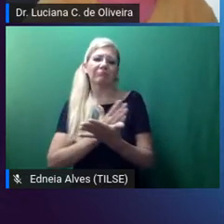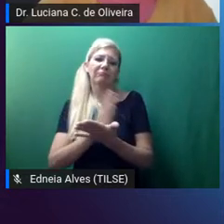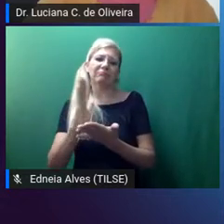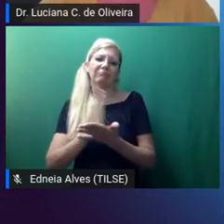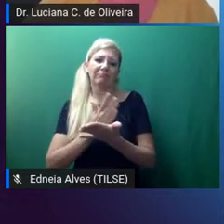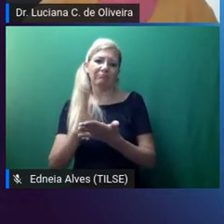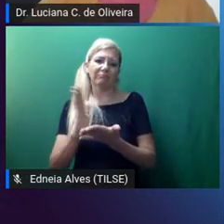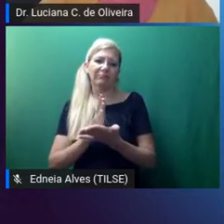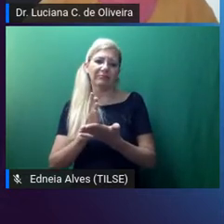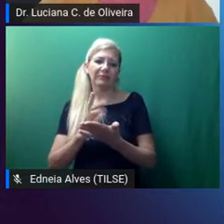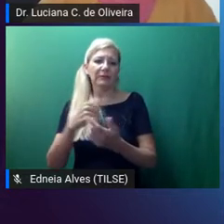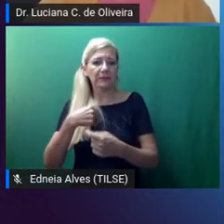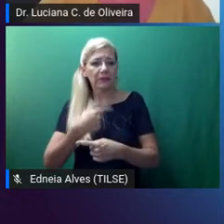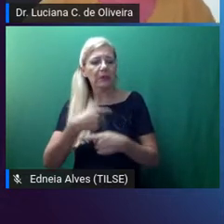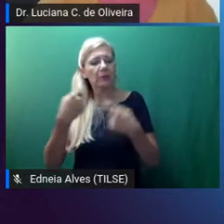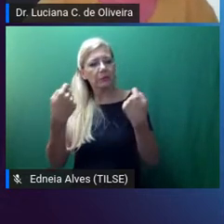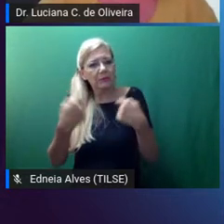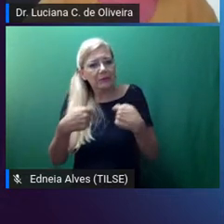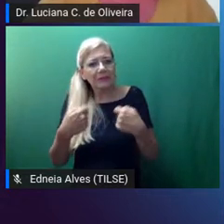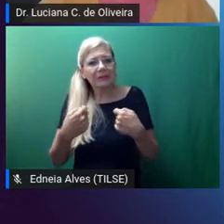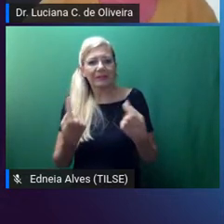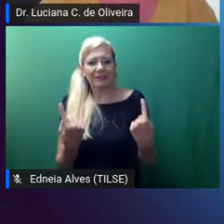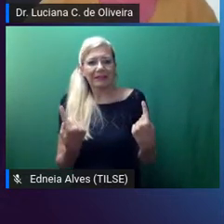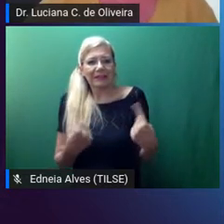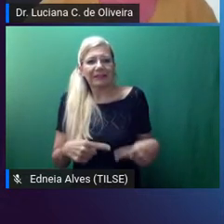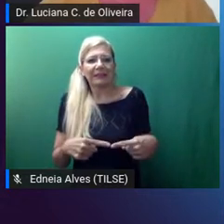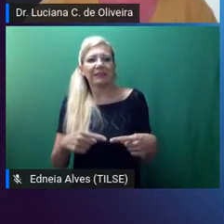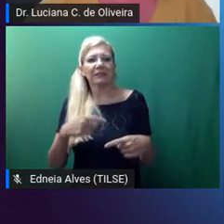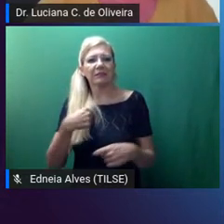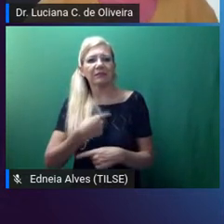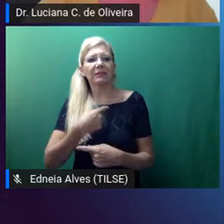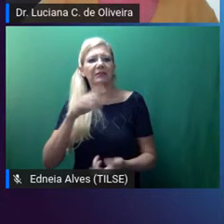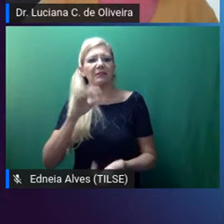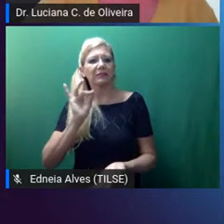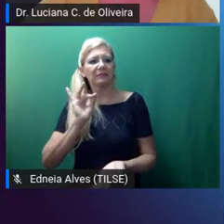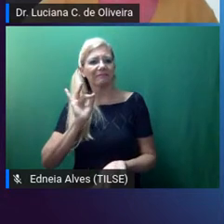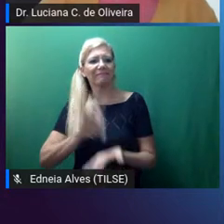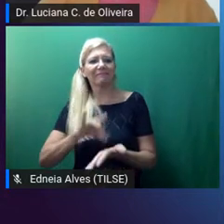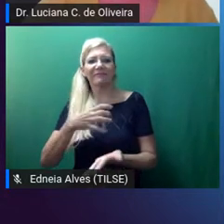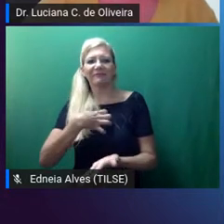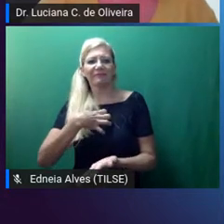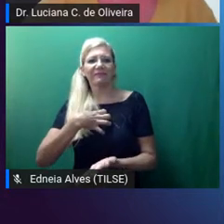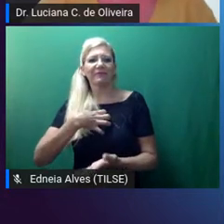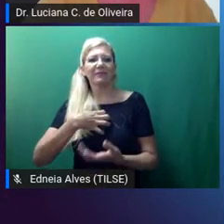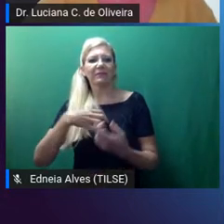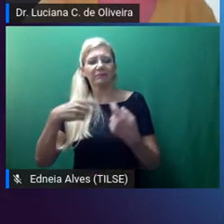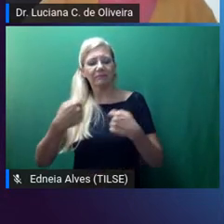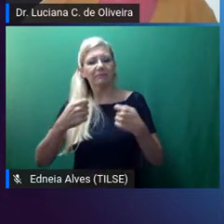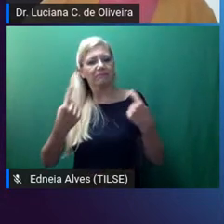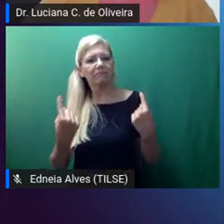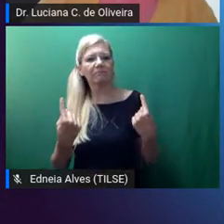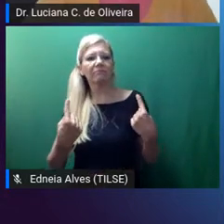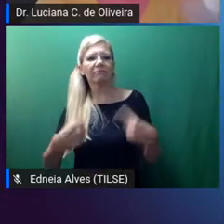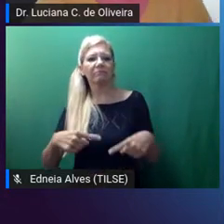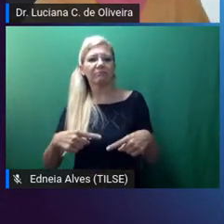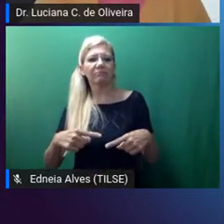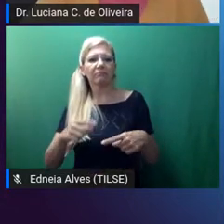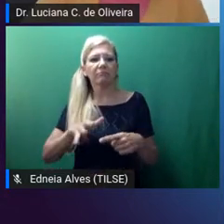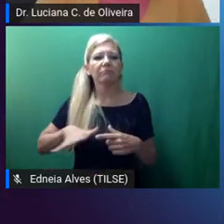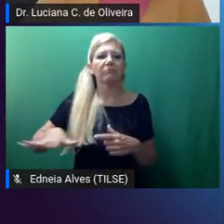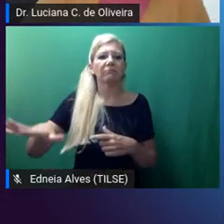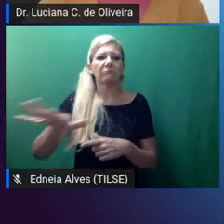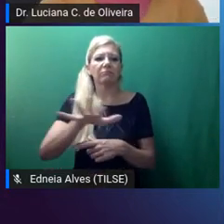it may create conflict, I really feel like it's something that is really critical for those of us who